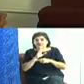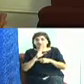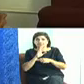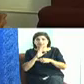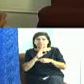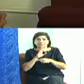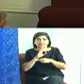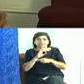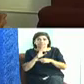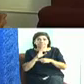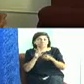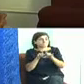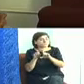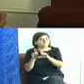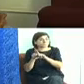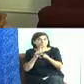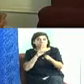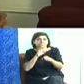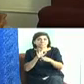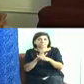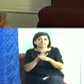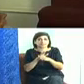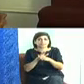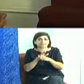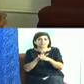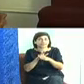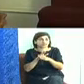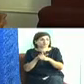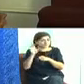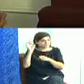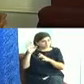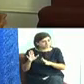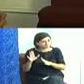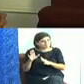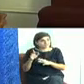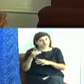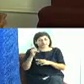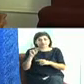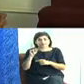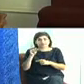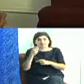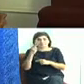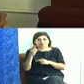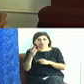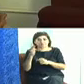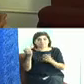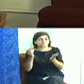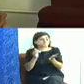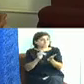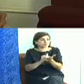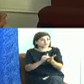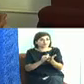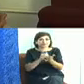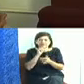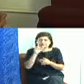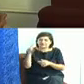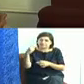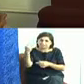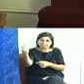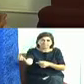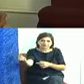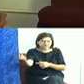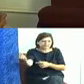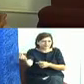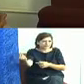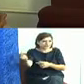service to God, but we're also dedicating Pastor Keith once again. But it's just not him